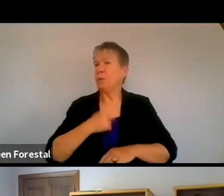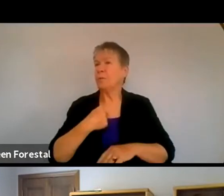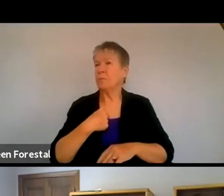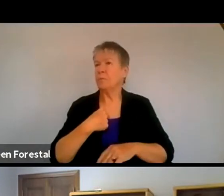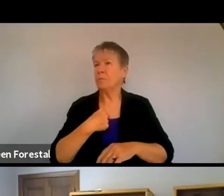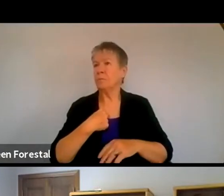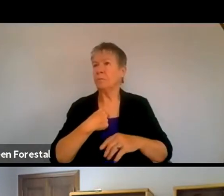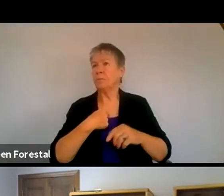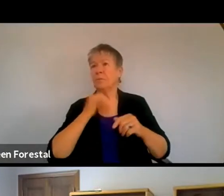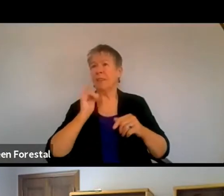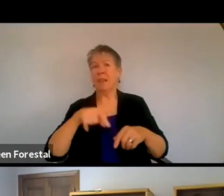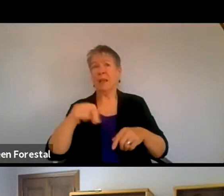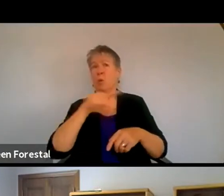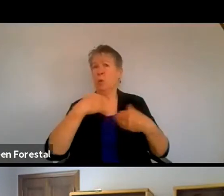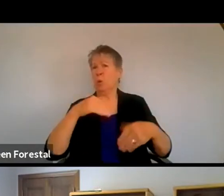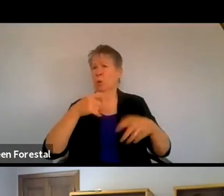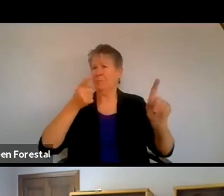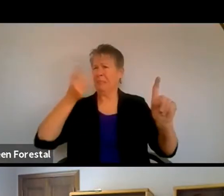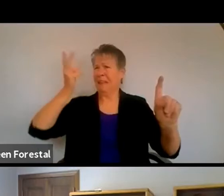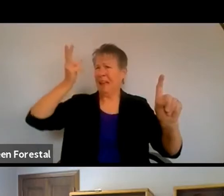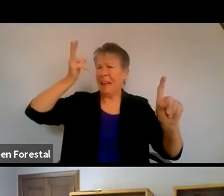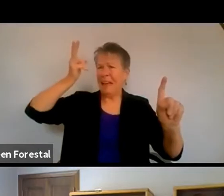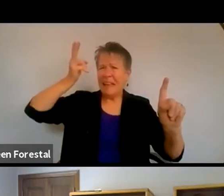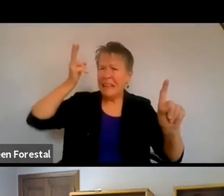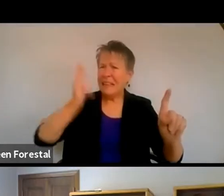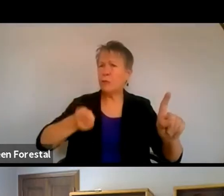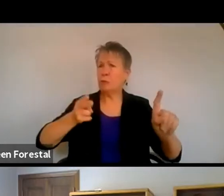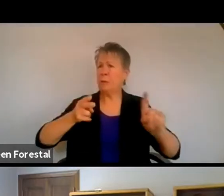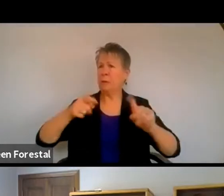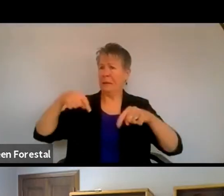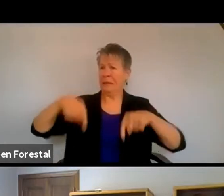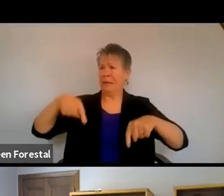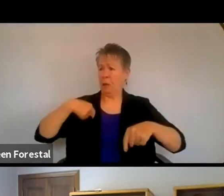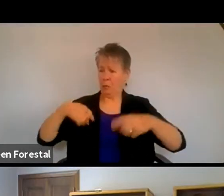state of New Jersey. So that's all I have, Governor.